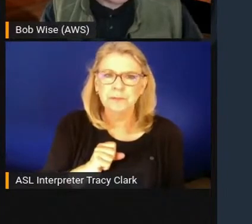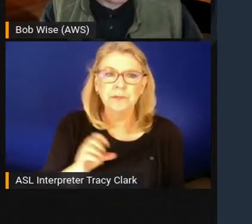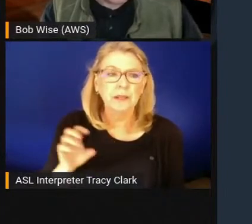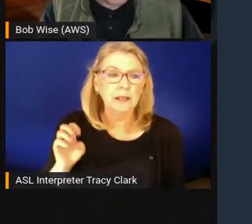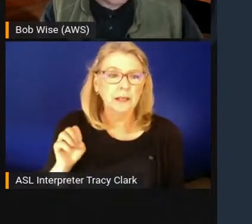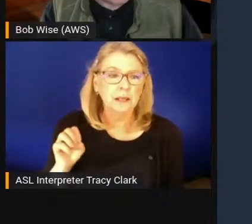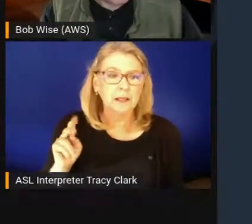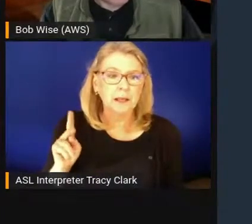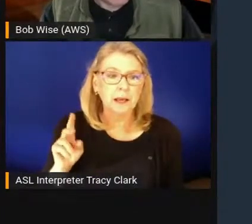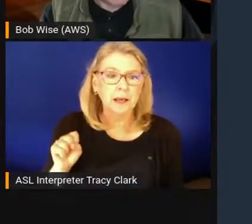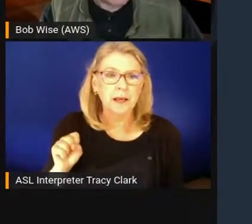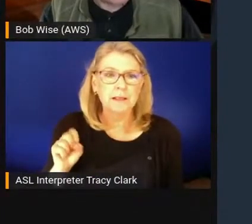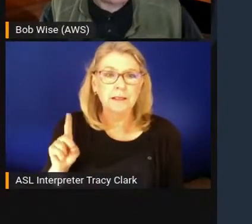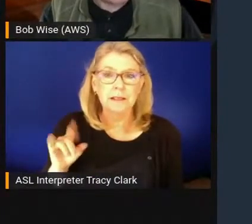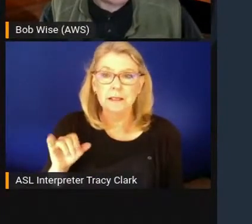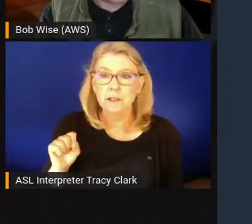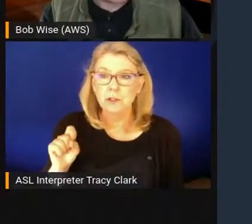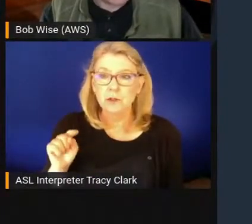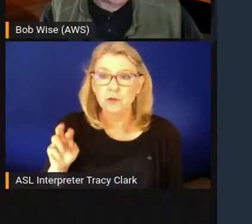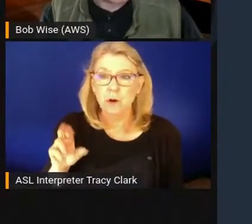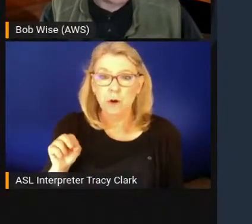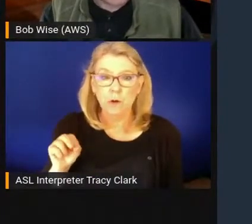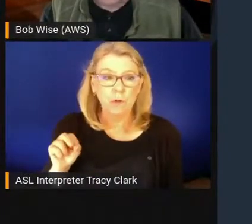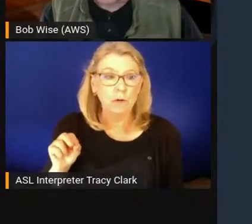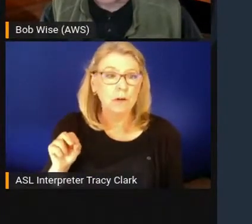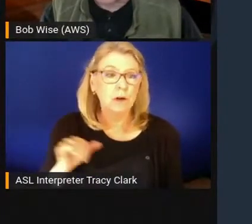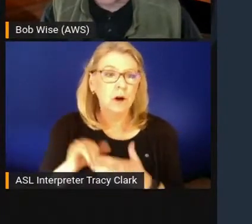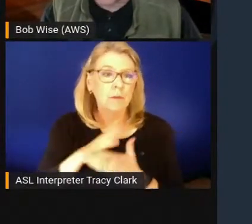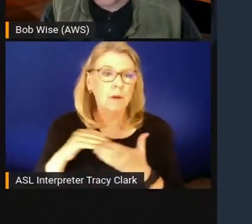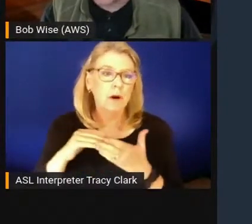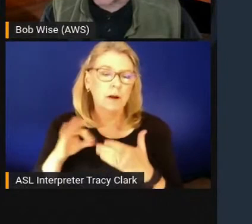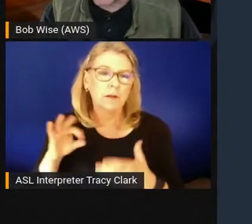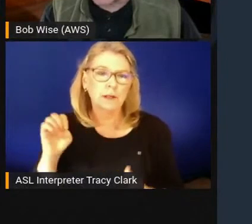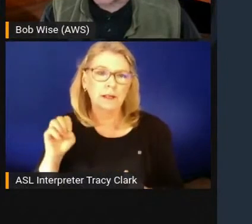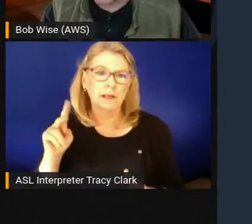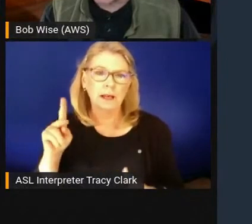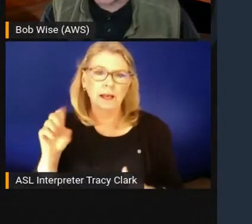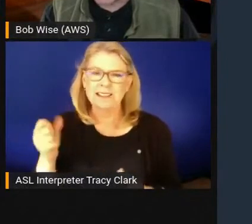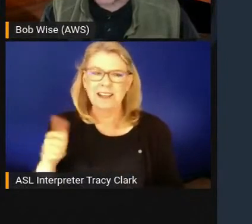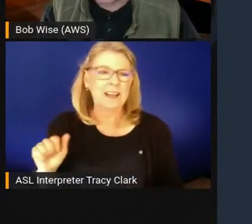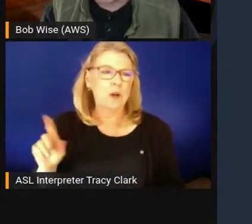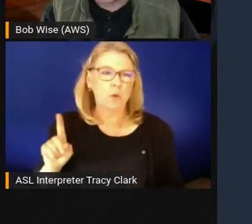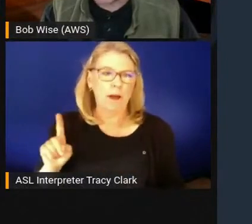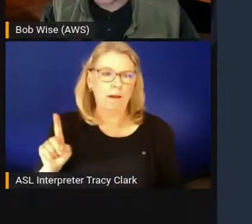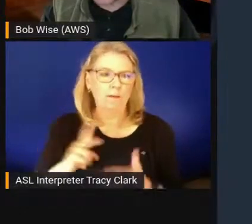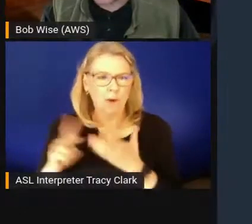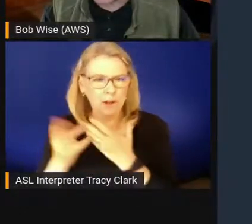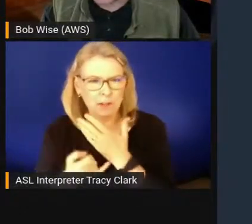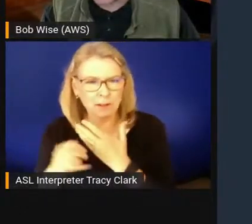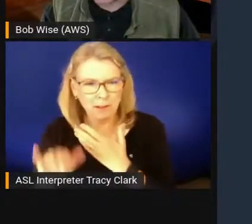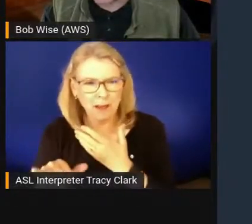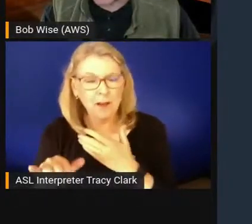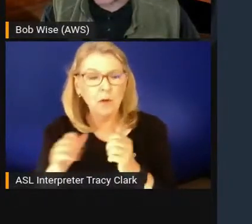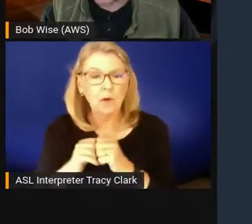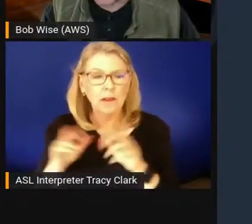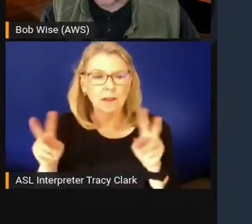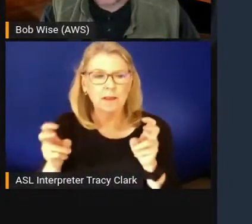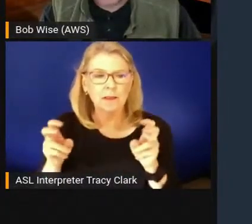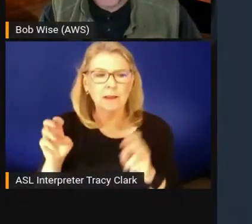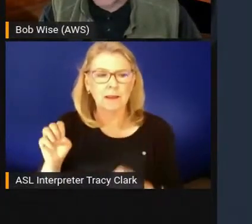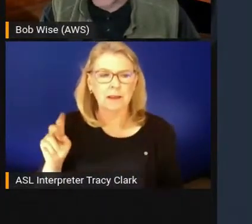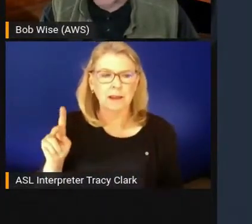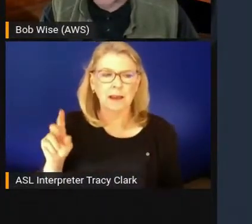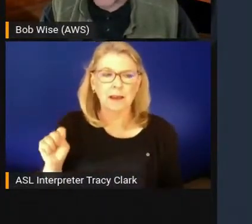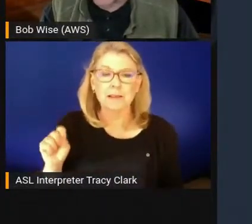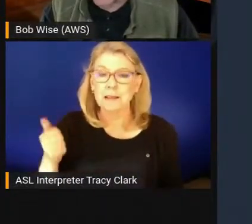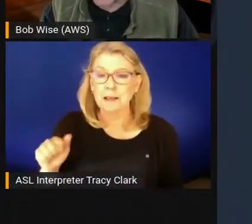EKS Distro is part of the EKS Anywhere project. And with EKS Anywhere, we're providing